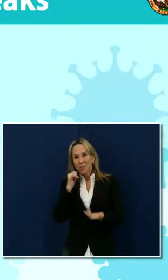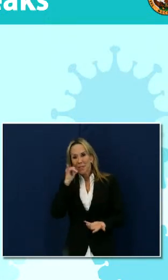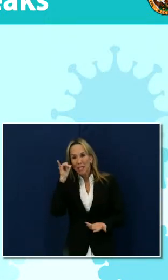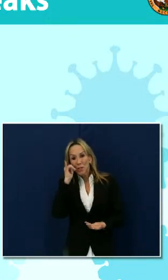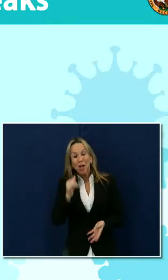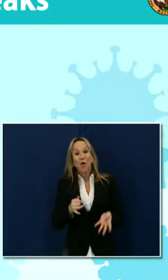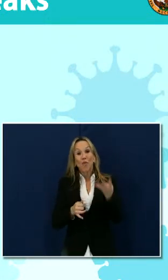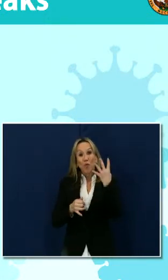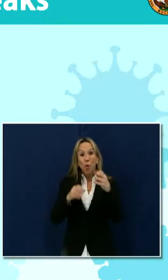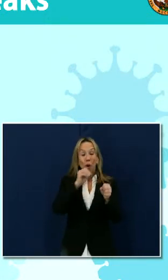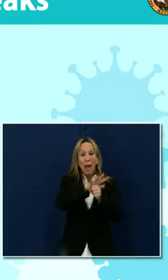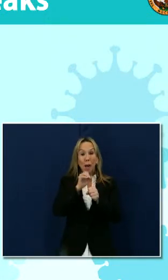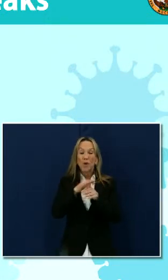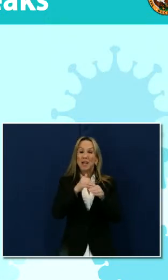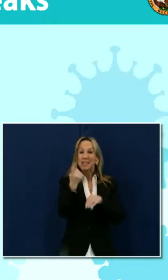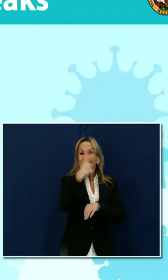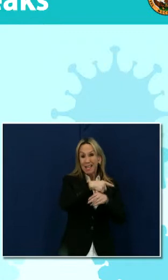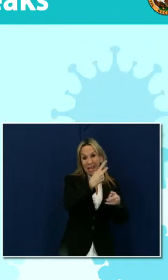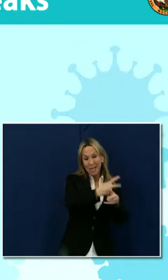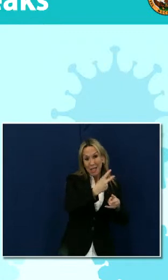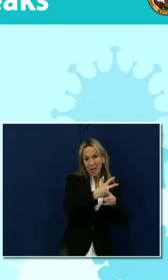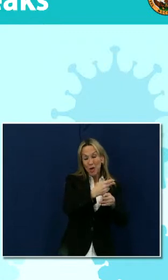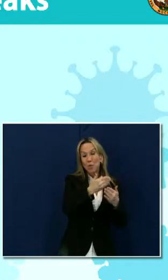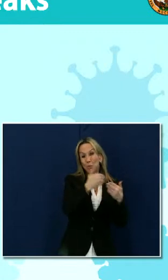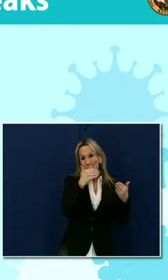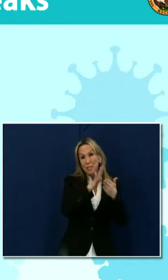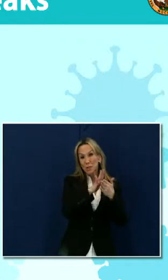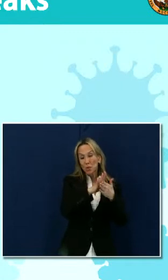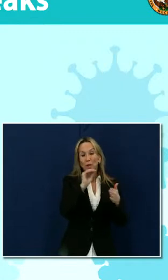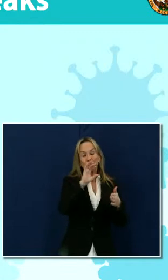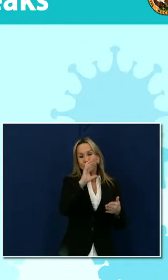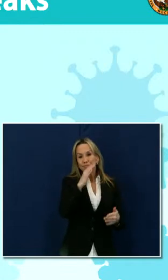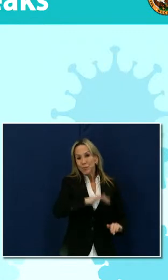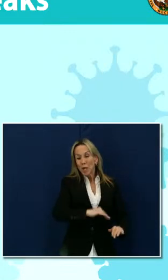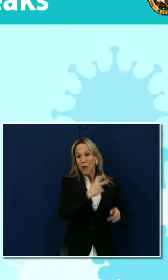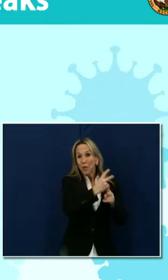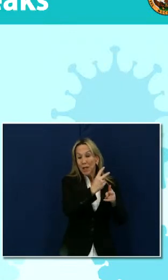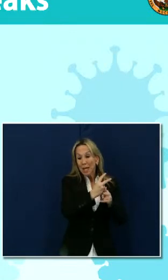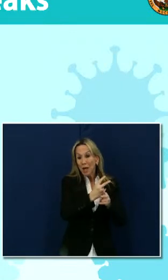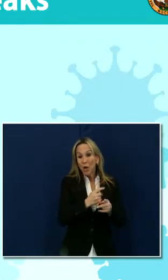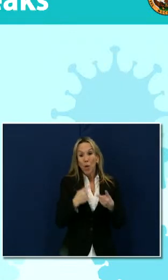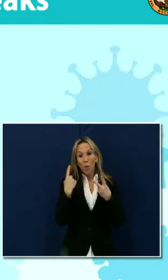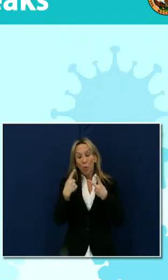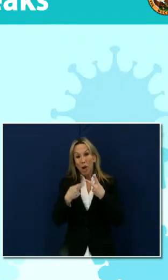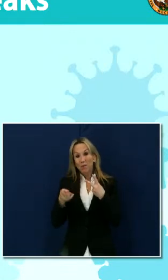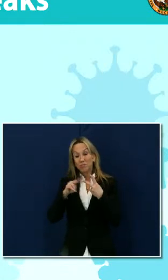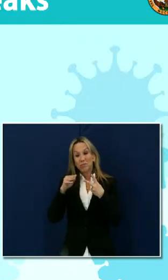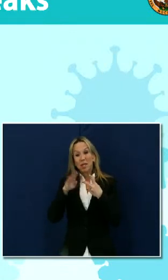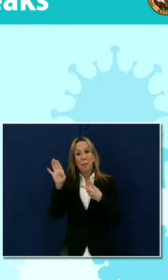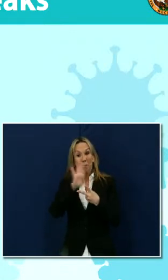in daycare, preschool, and child care settings, 1 in a business setting,